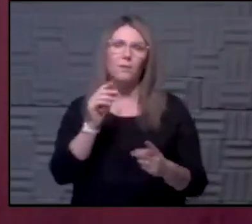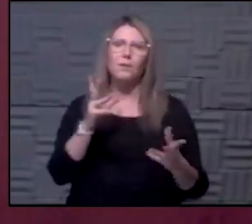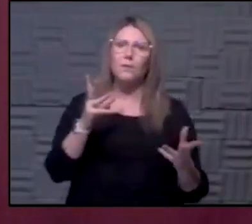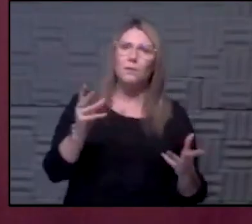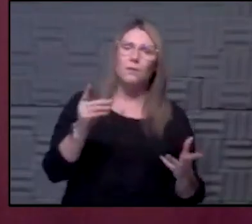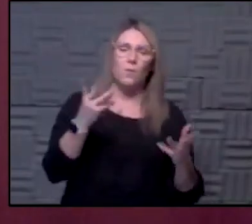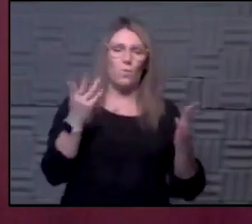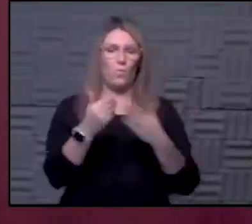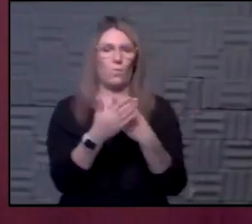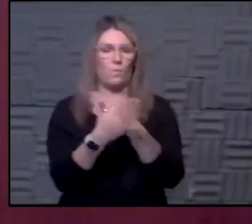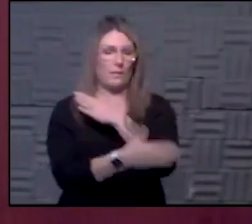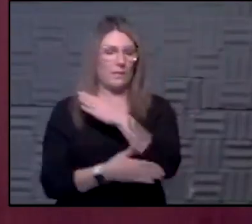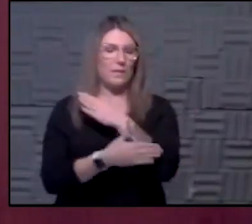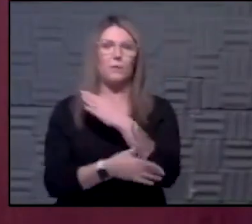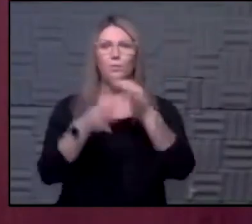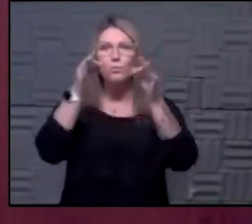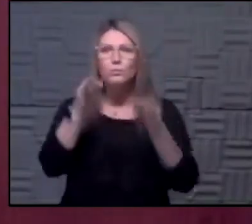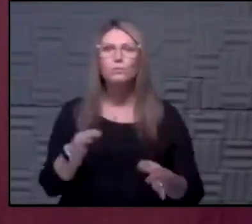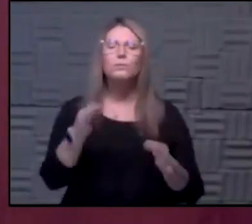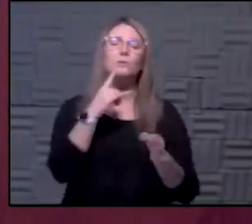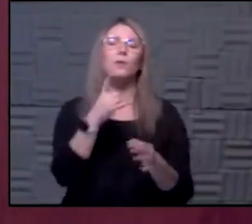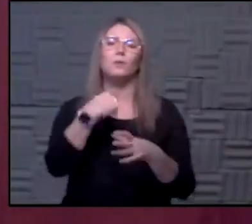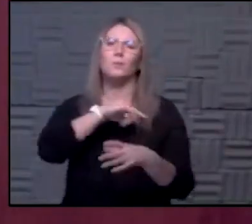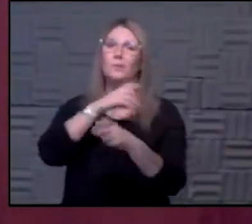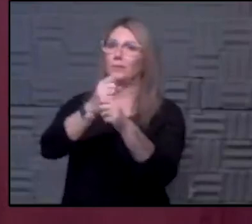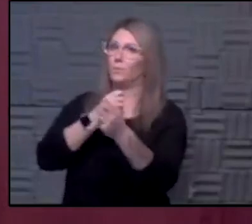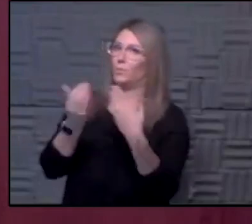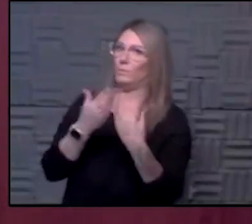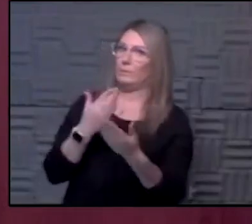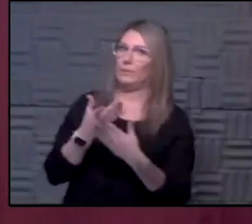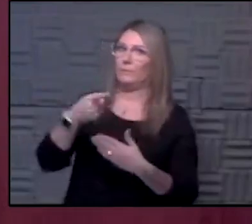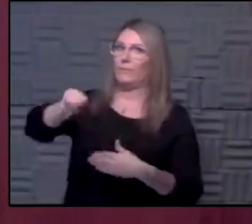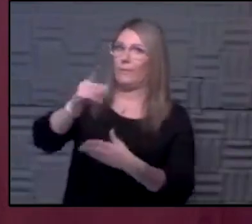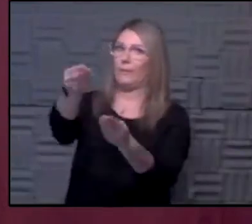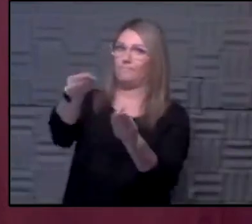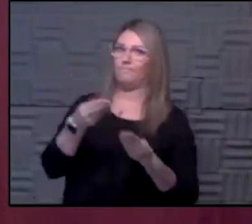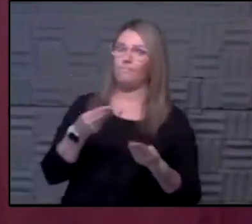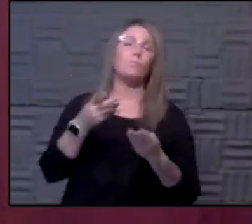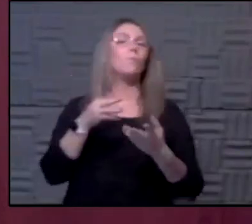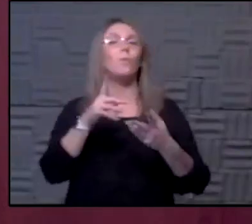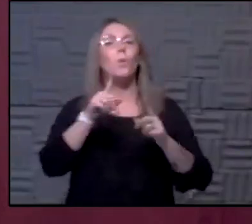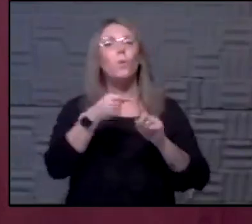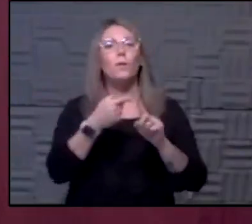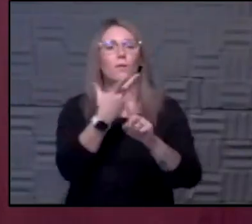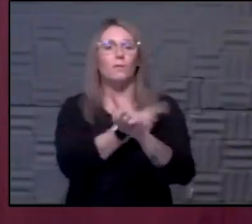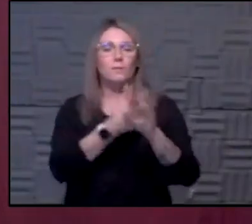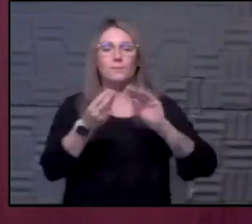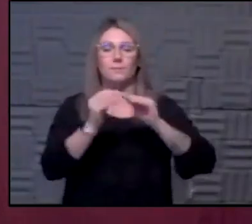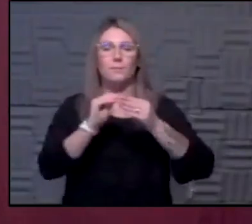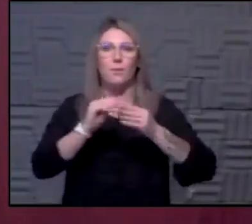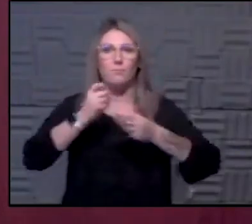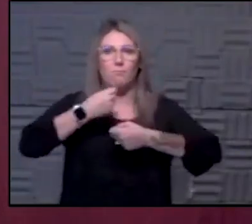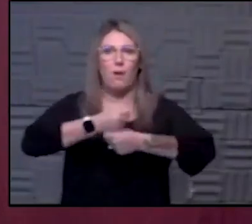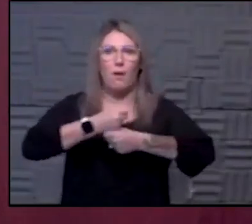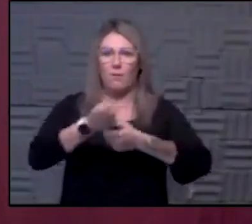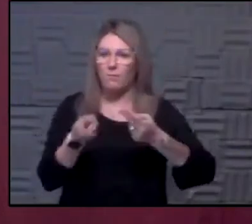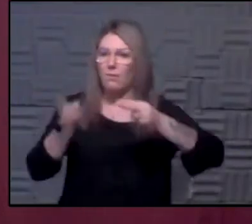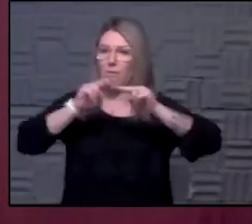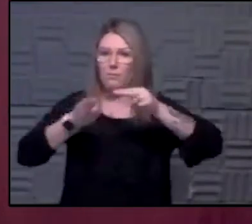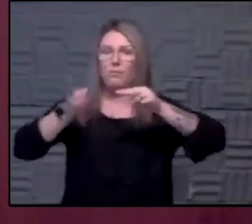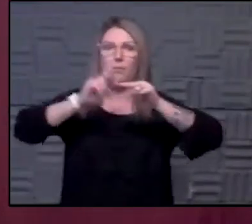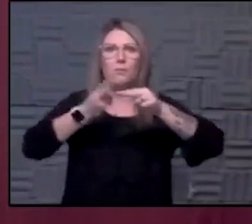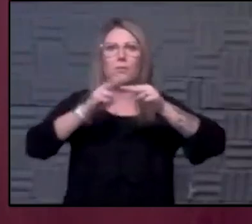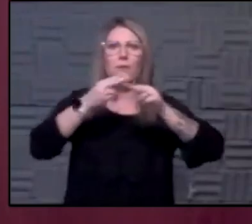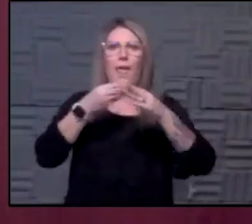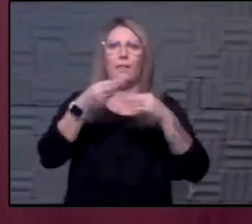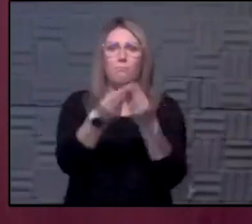county decides we're going to get is what we get. I think as vaccine numbers ramp up in terms of production and distribution,